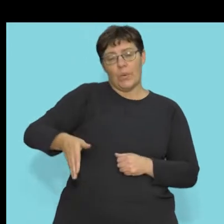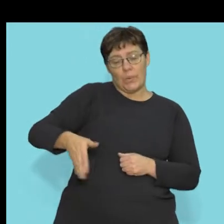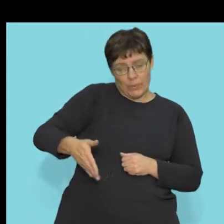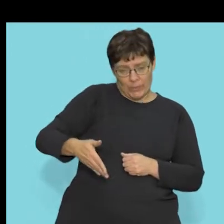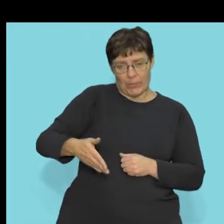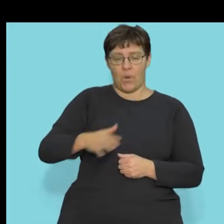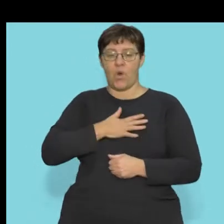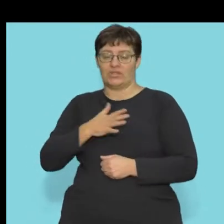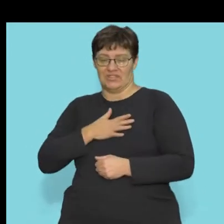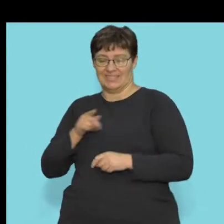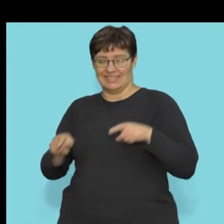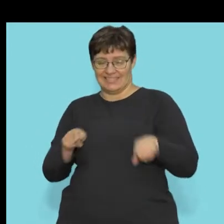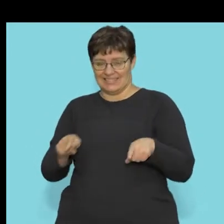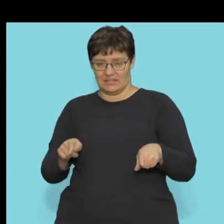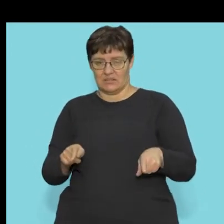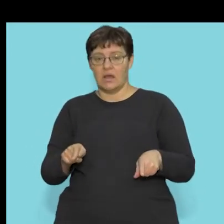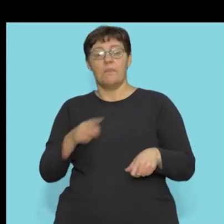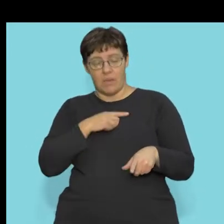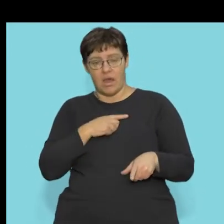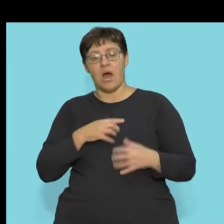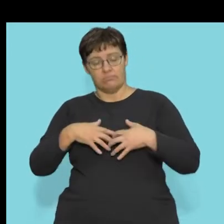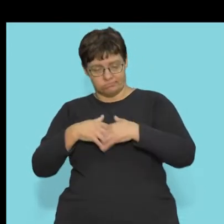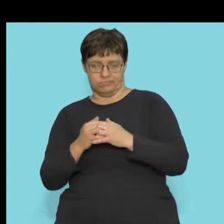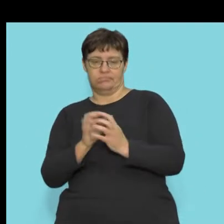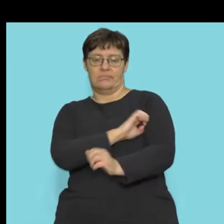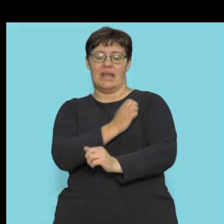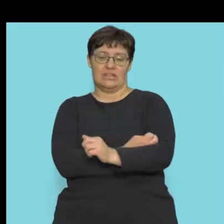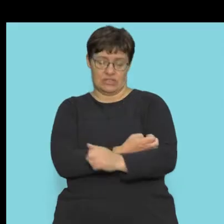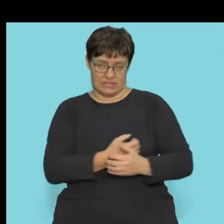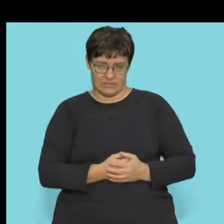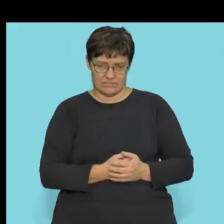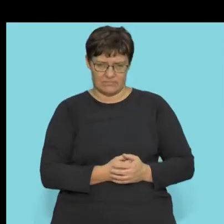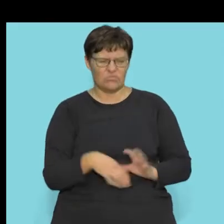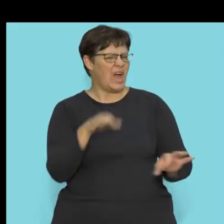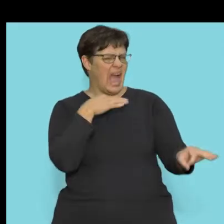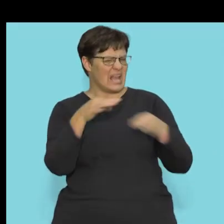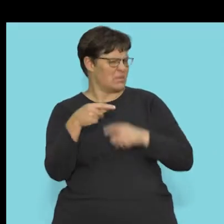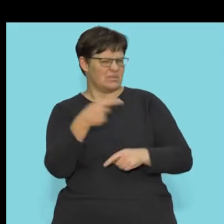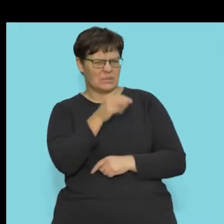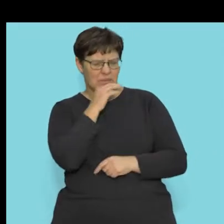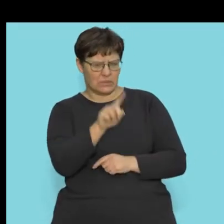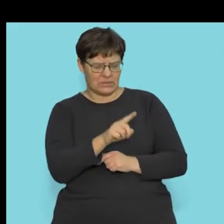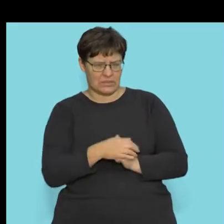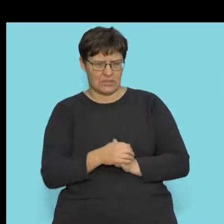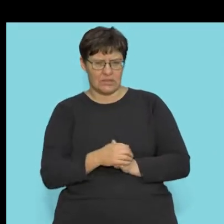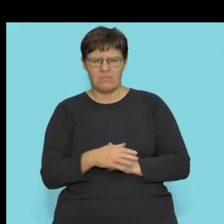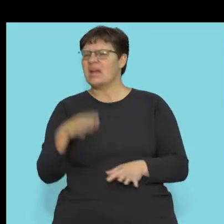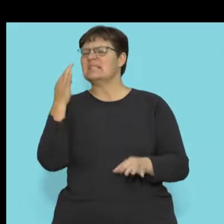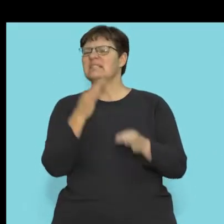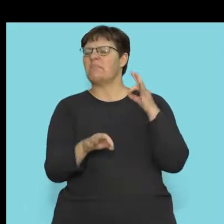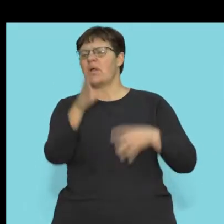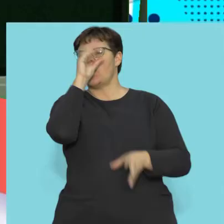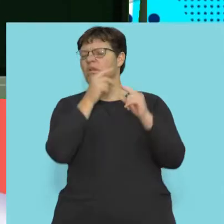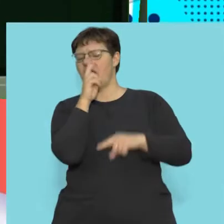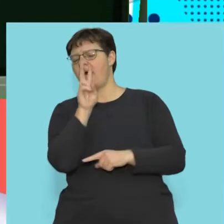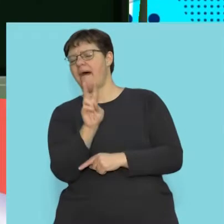or the absence of oxygen, and that produces energy. So to recap that, so we can learn a